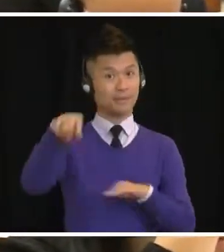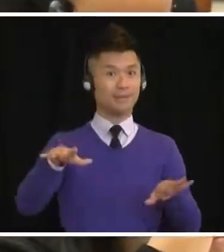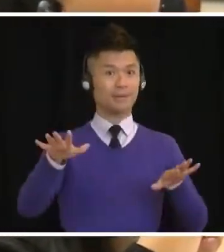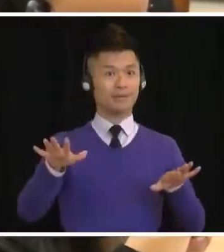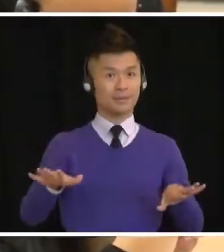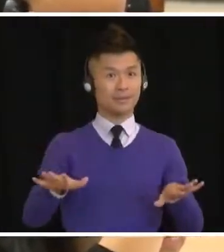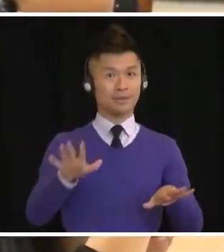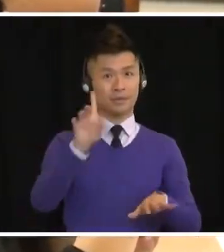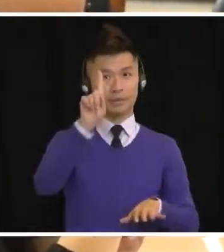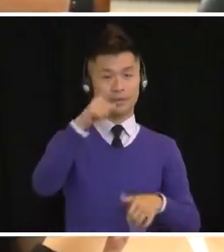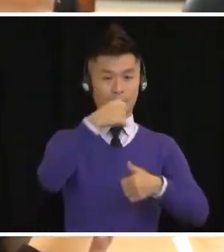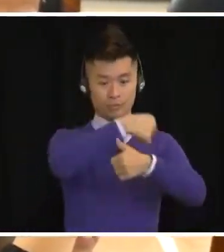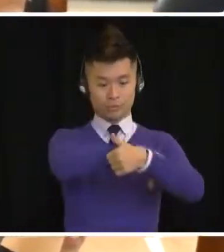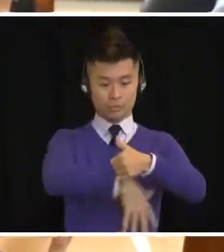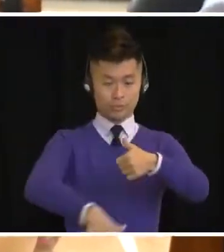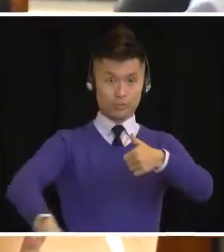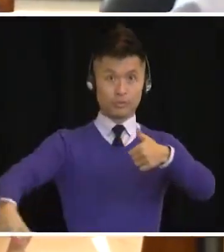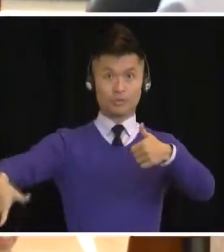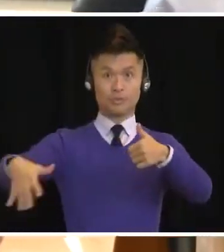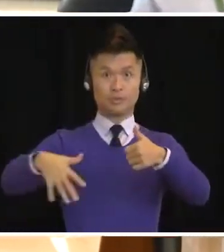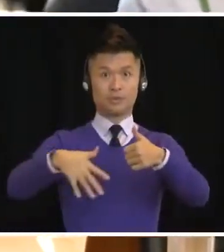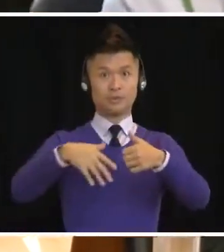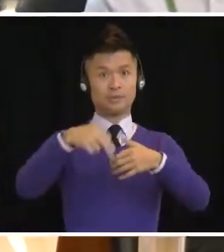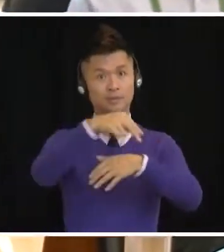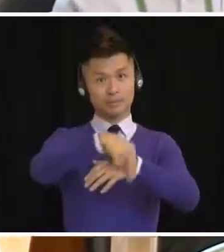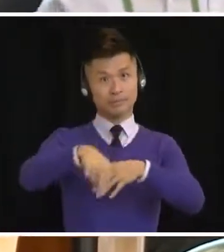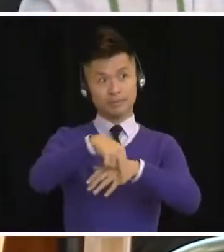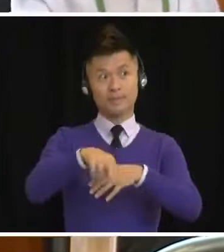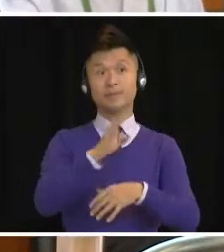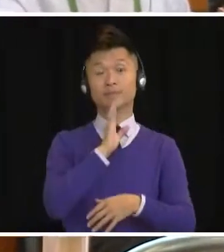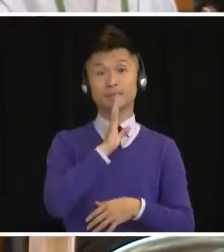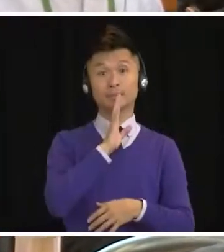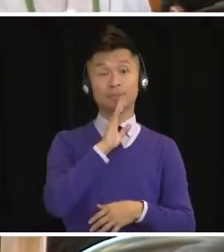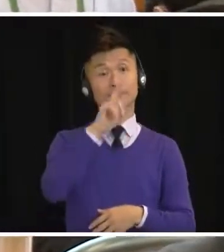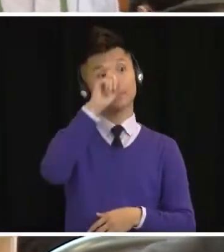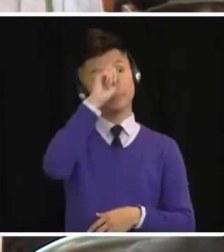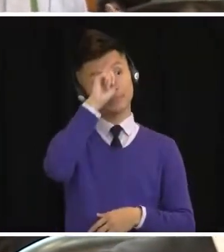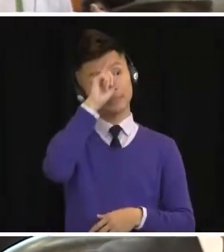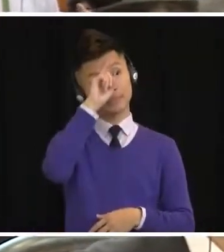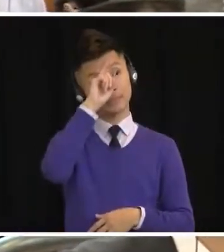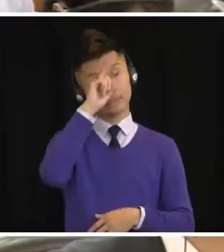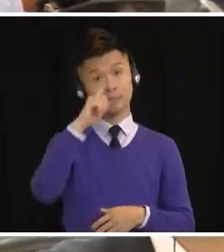and dear representatives from the government.